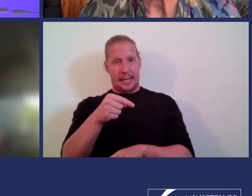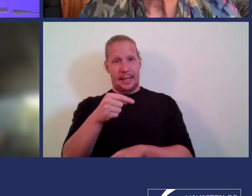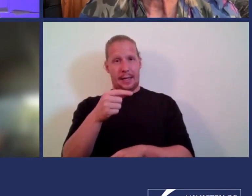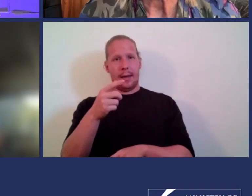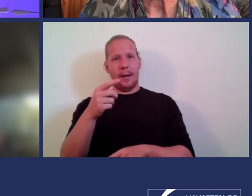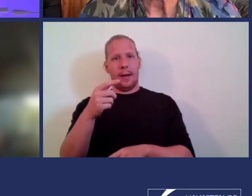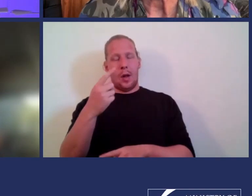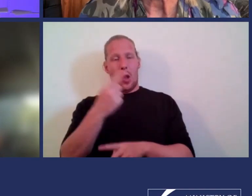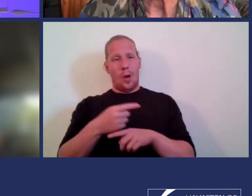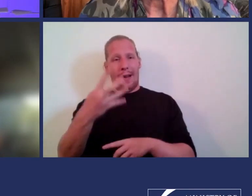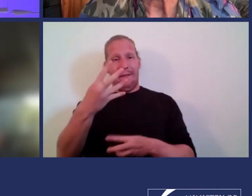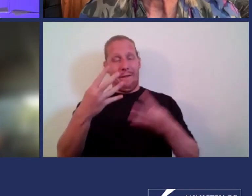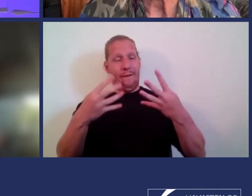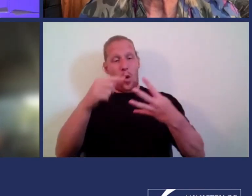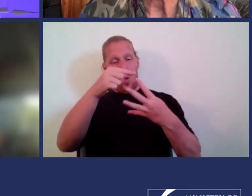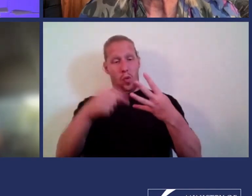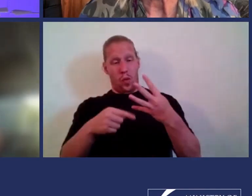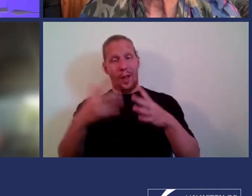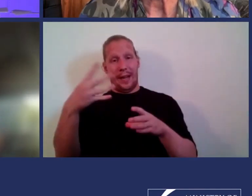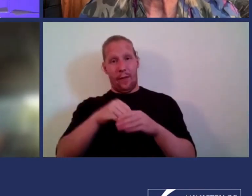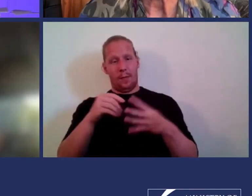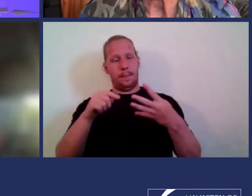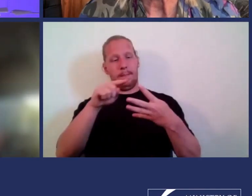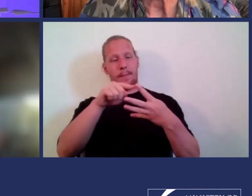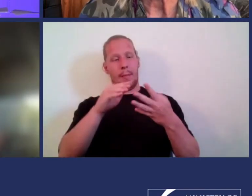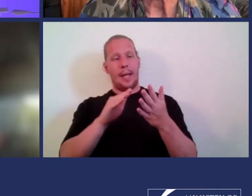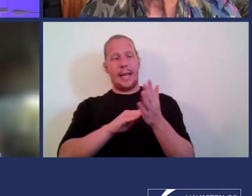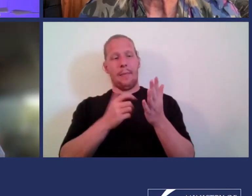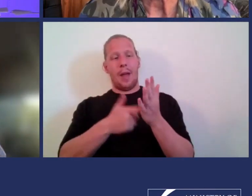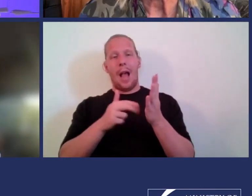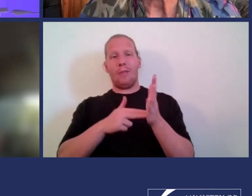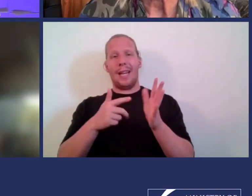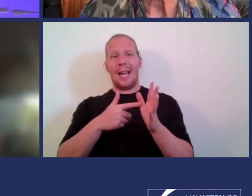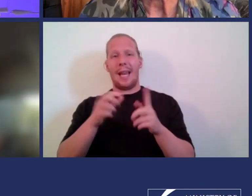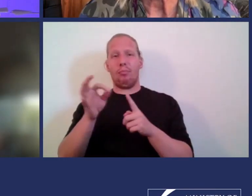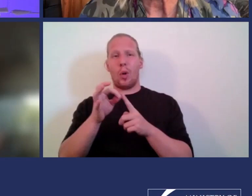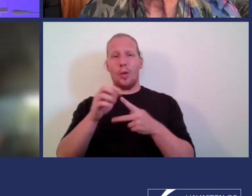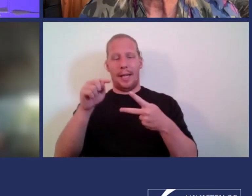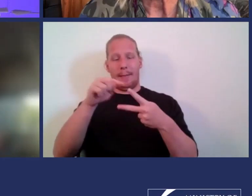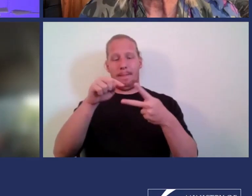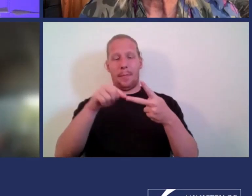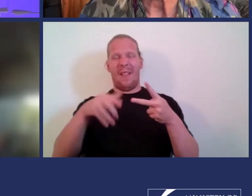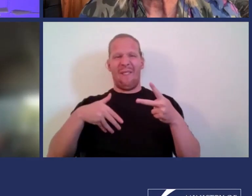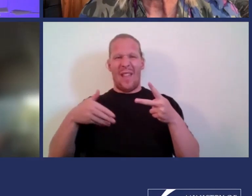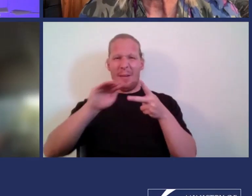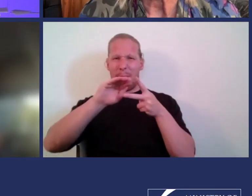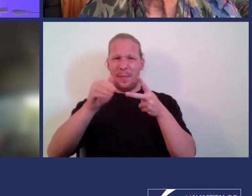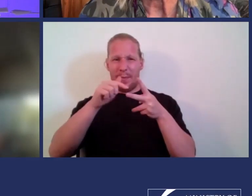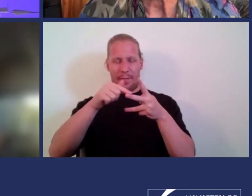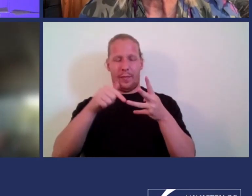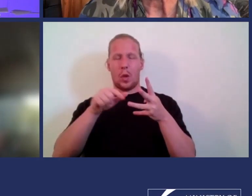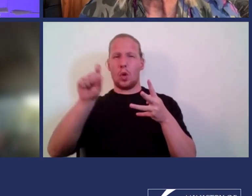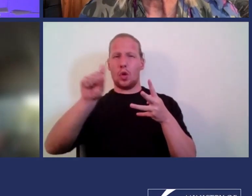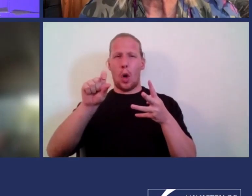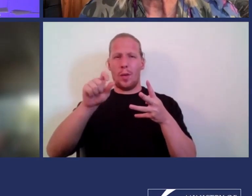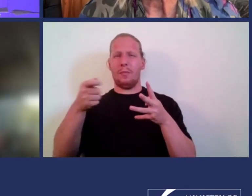has 4 components only. There's the mRNA protein, there's a little fatty layer around that to keep it safe, there's a bit of salt and a bit of sugar